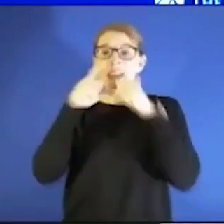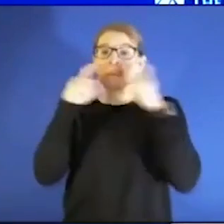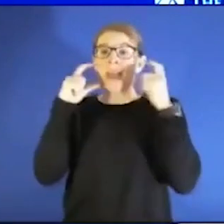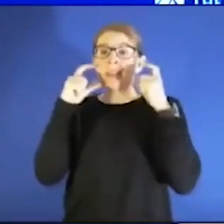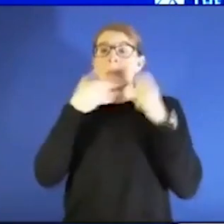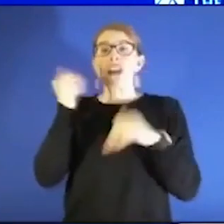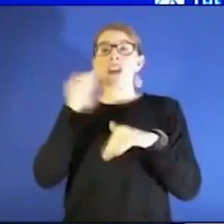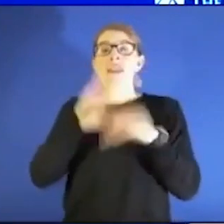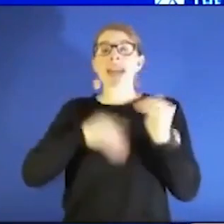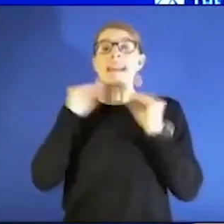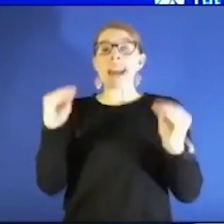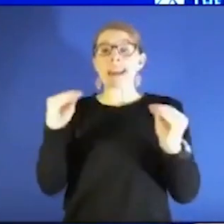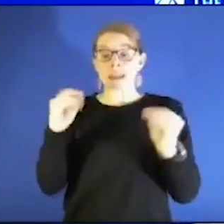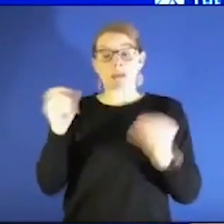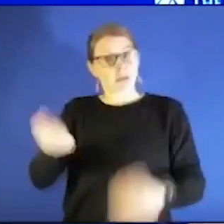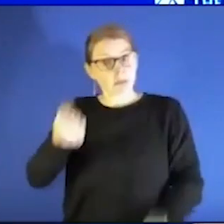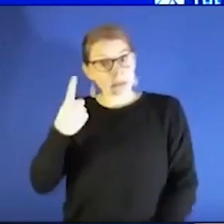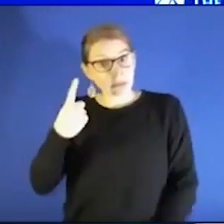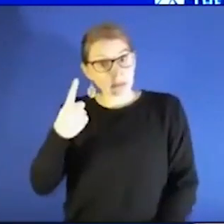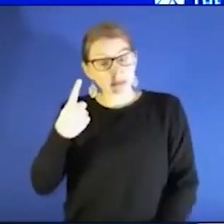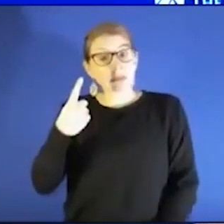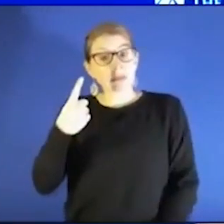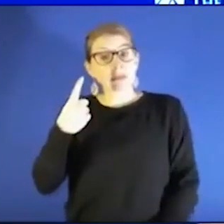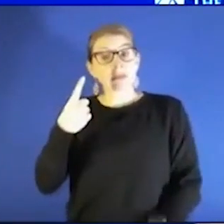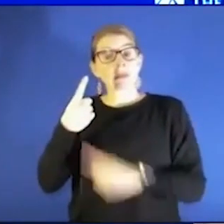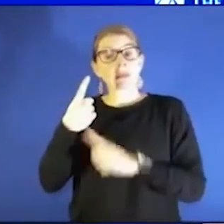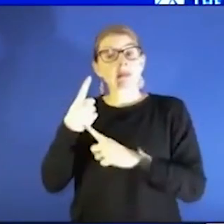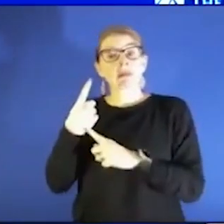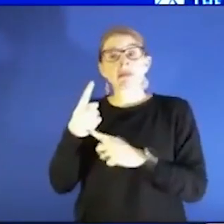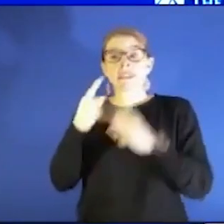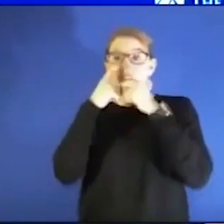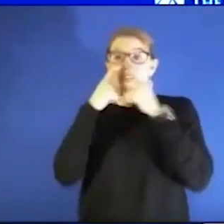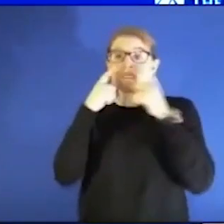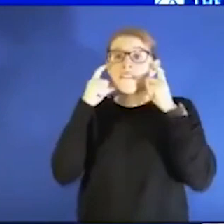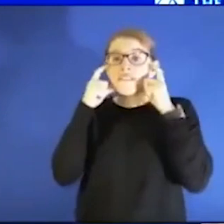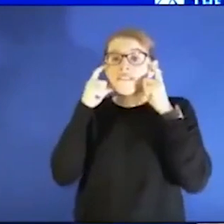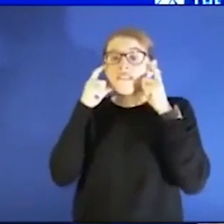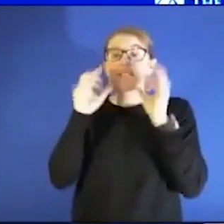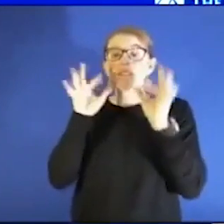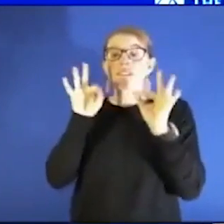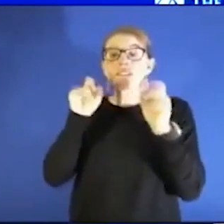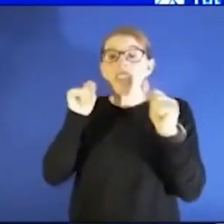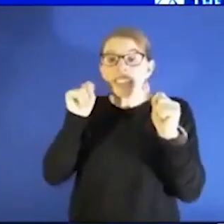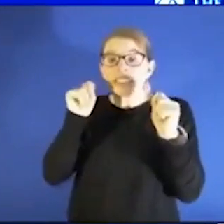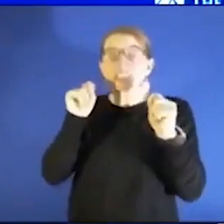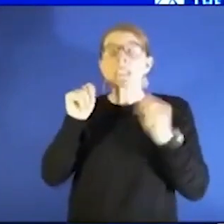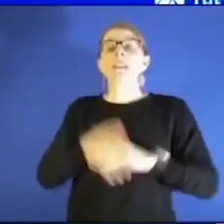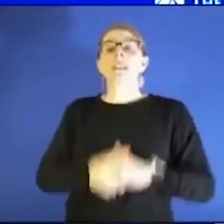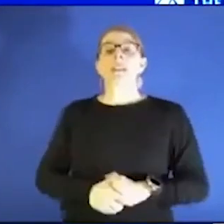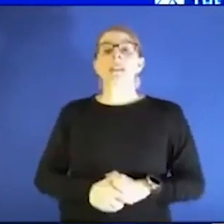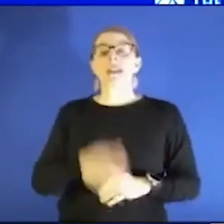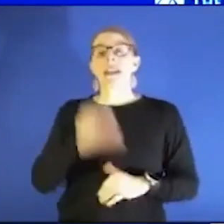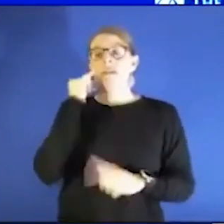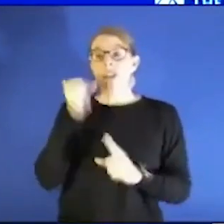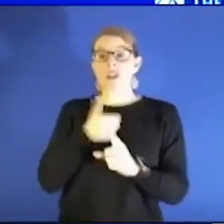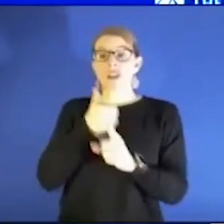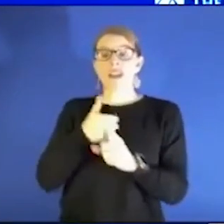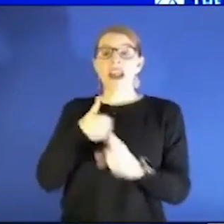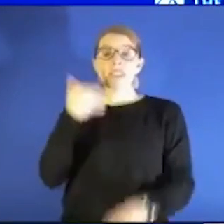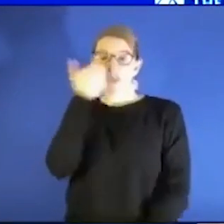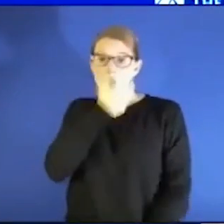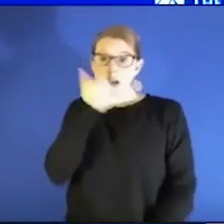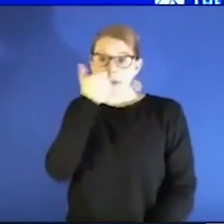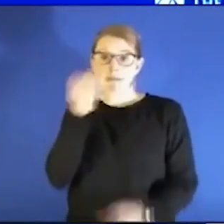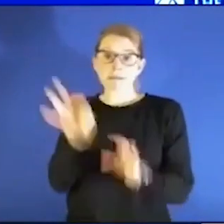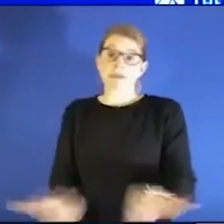Certainly understand the dynamics of that and the fit and all of that stuff. So even if you just have those cloth masks, it's very important.